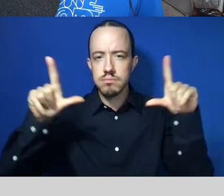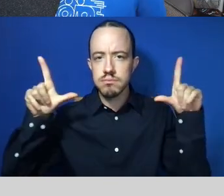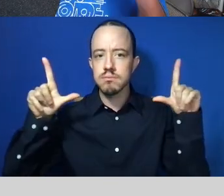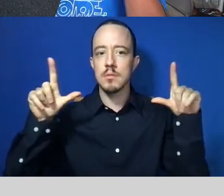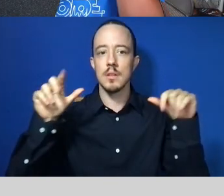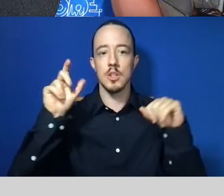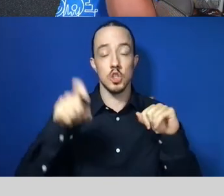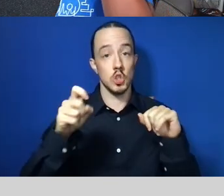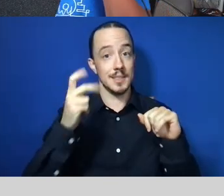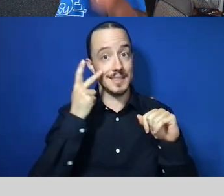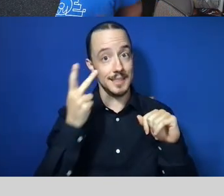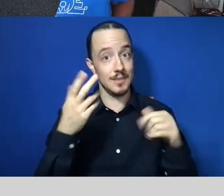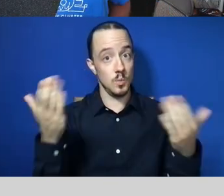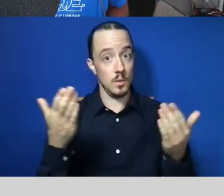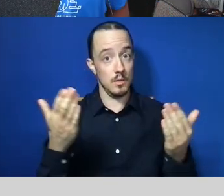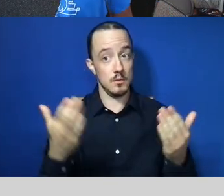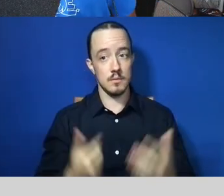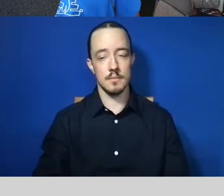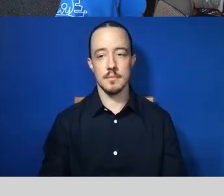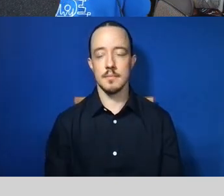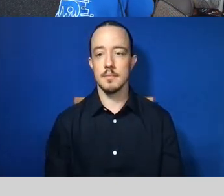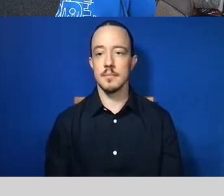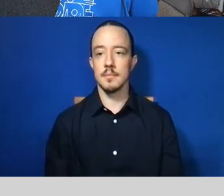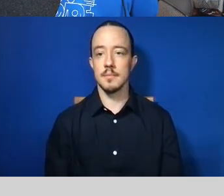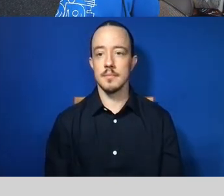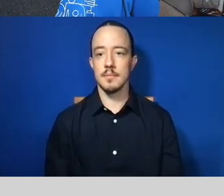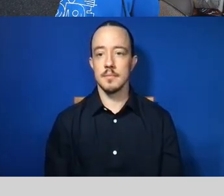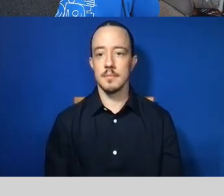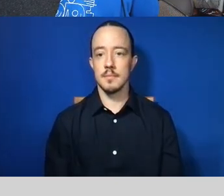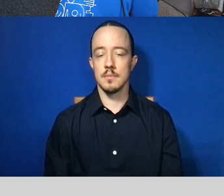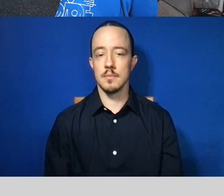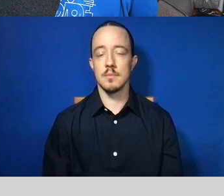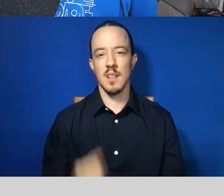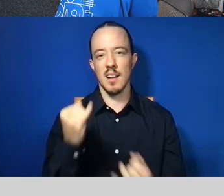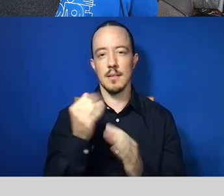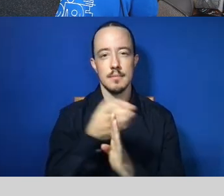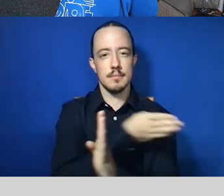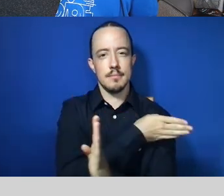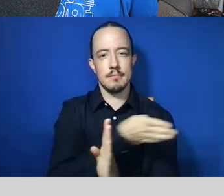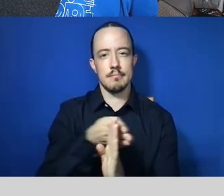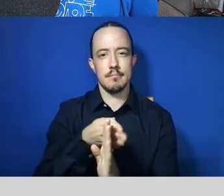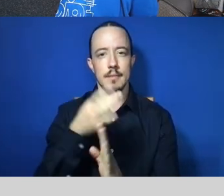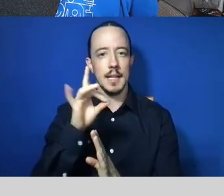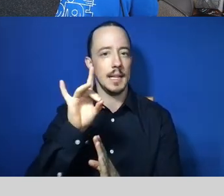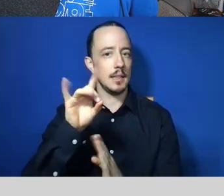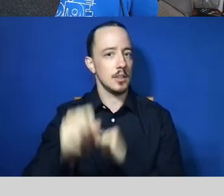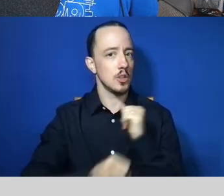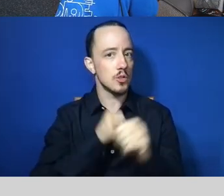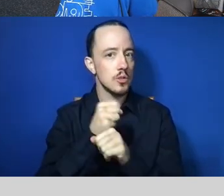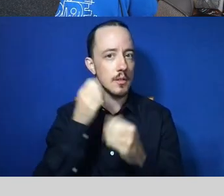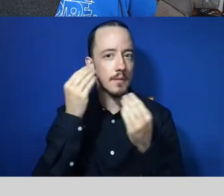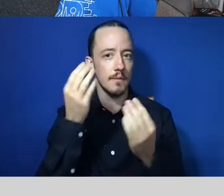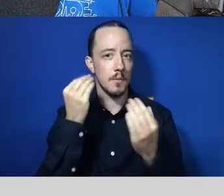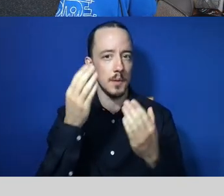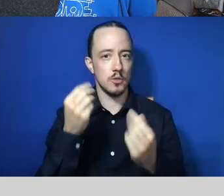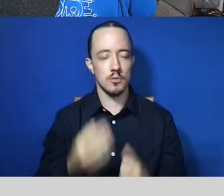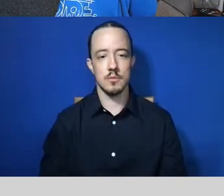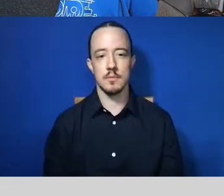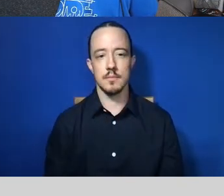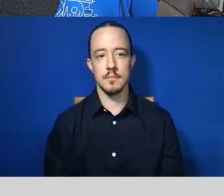and we're going to zoom in on our map here, and what we should see, if we look at the last 8 years of data,